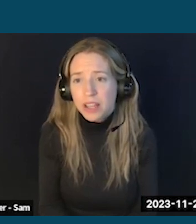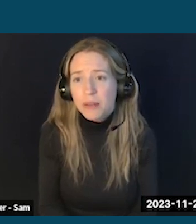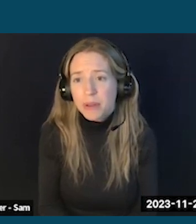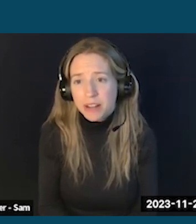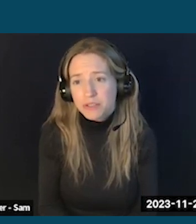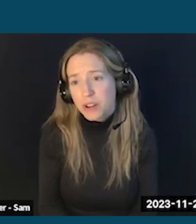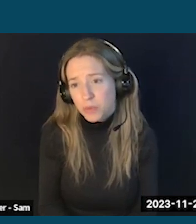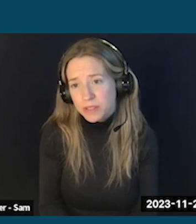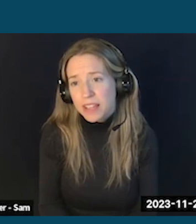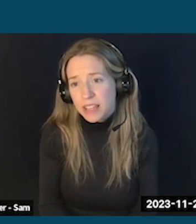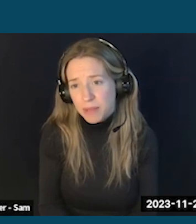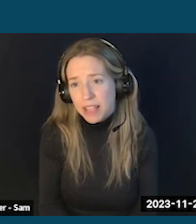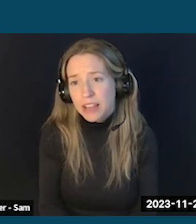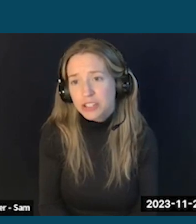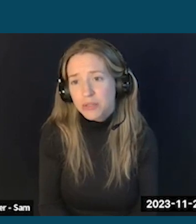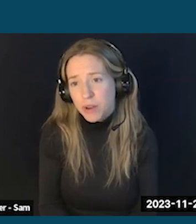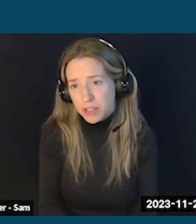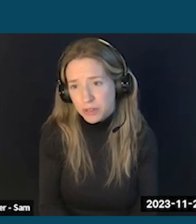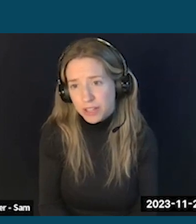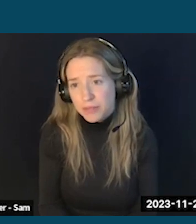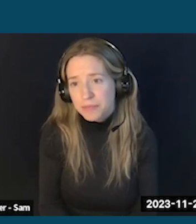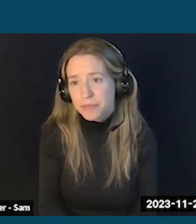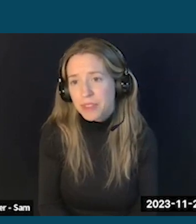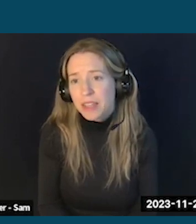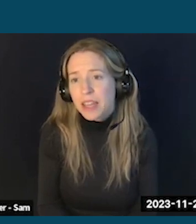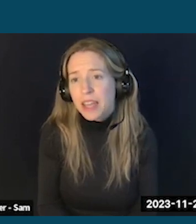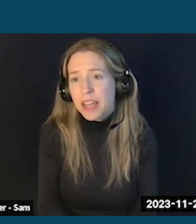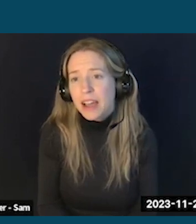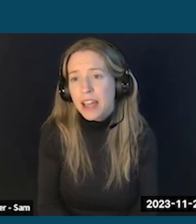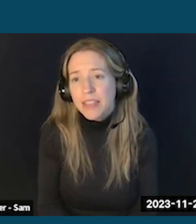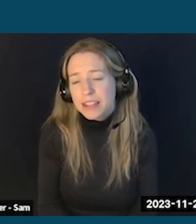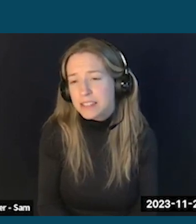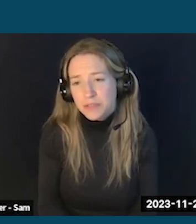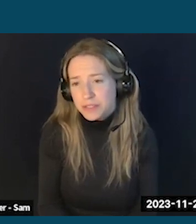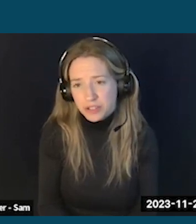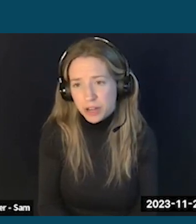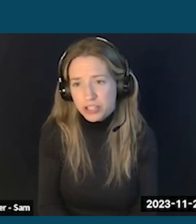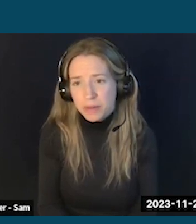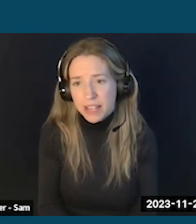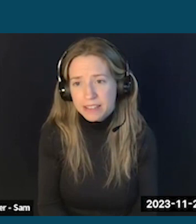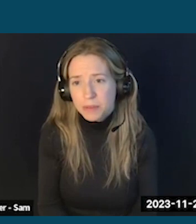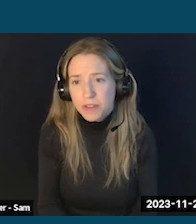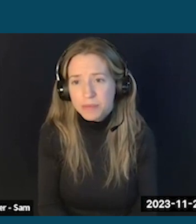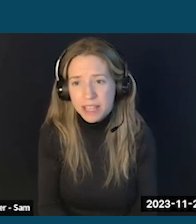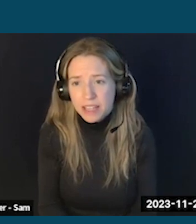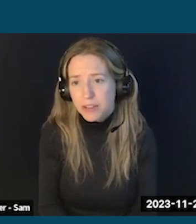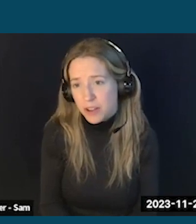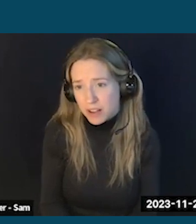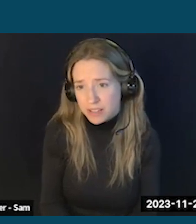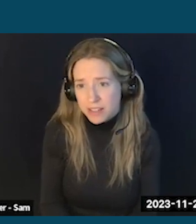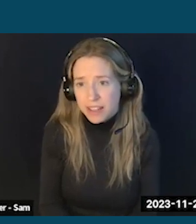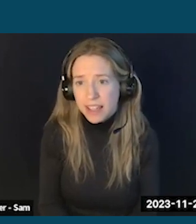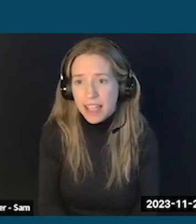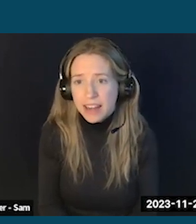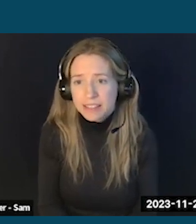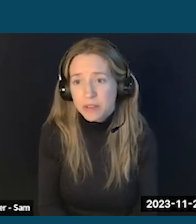to, but I struggle with taking medication regularly." And that's a different situation. But he asked me if I'm taking it or